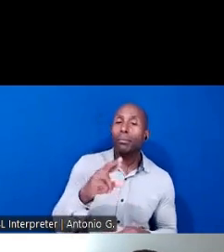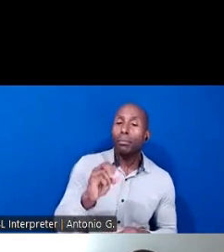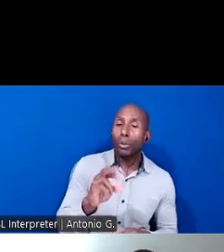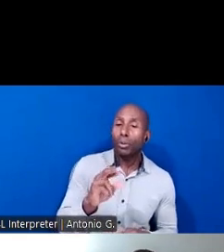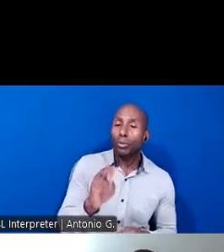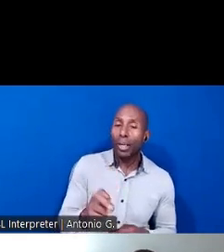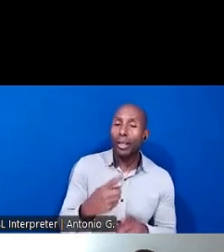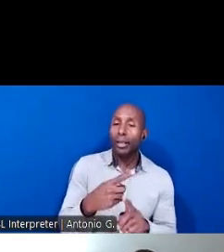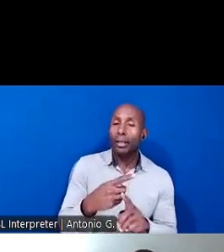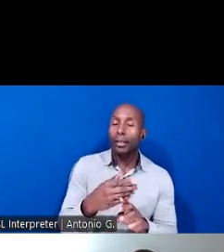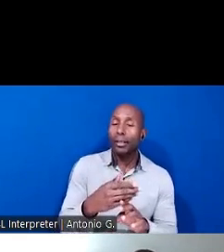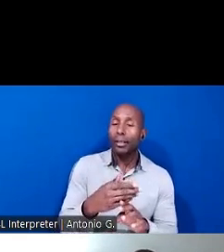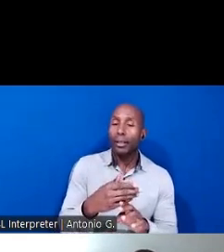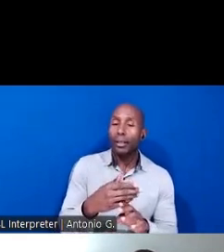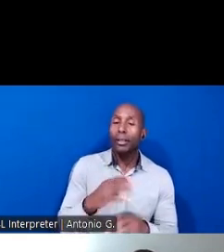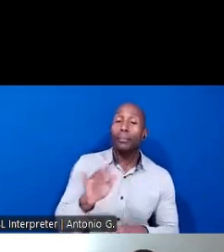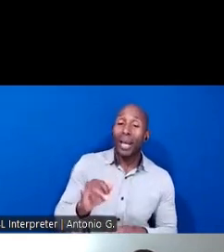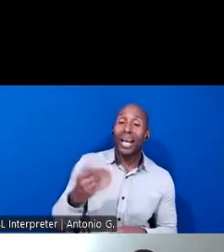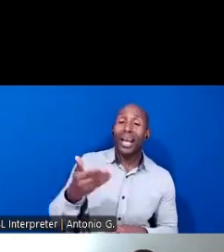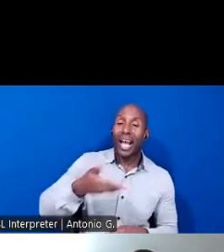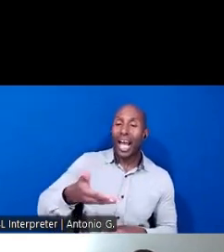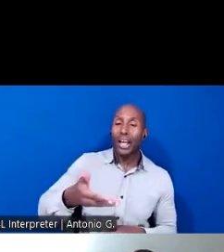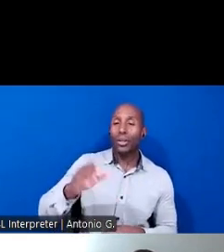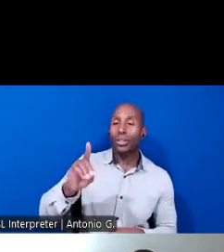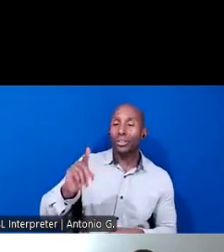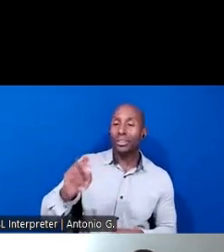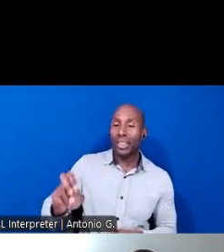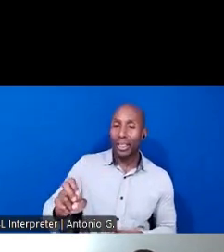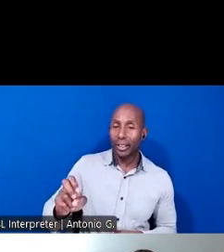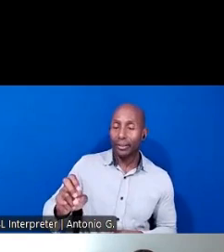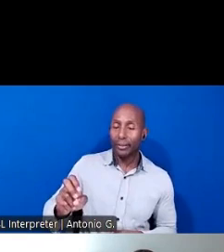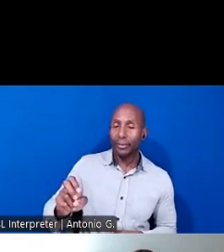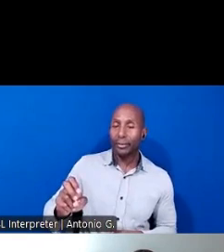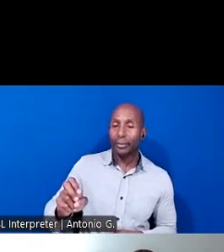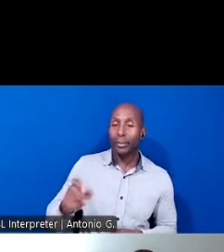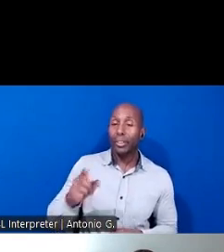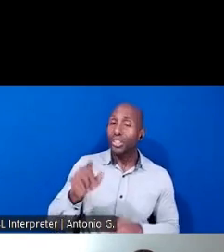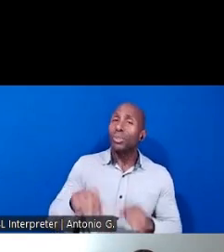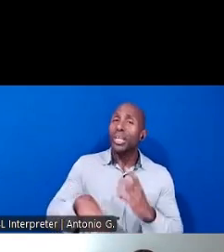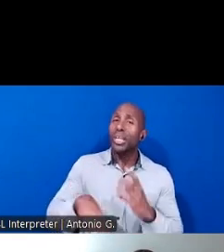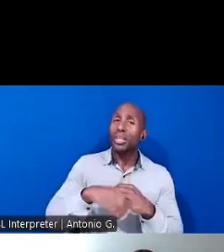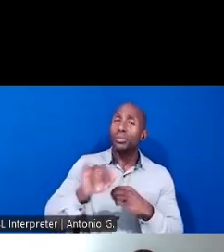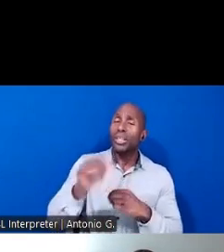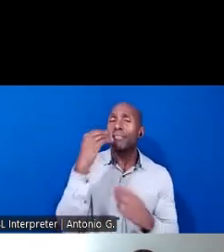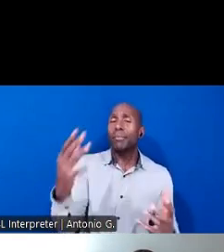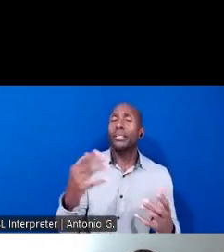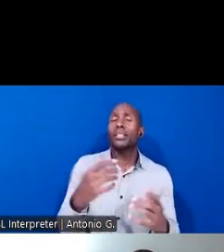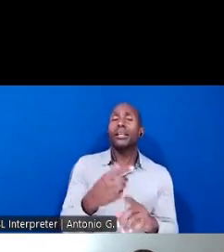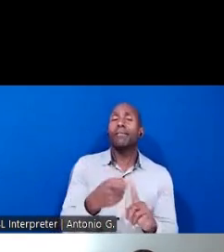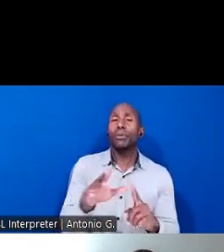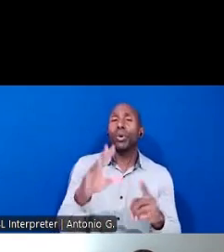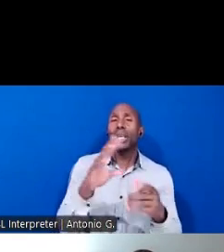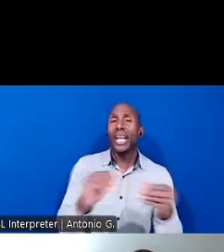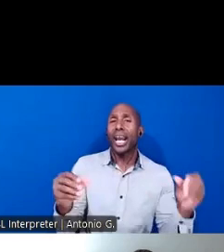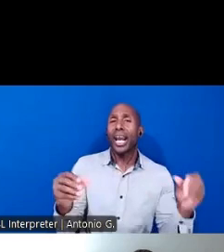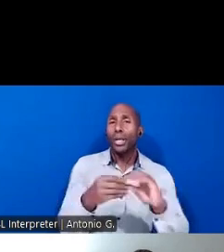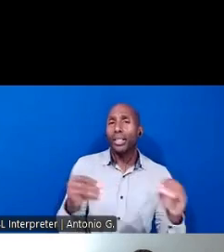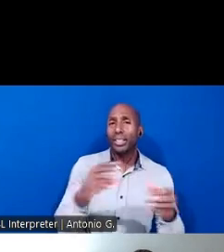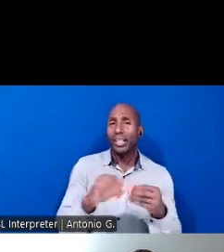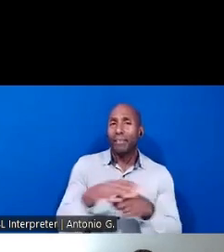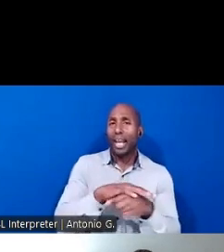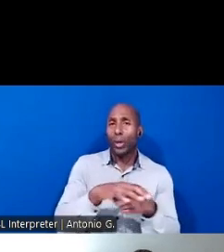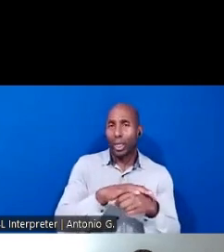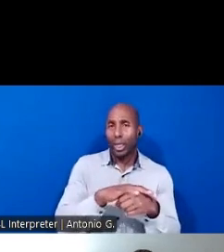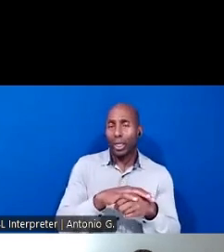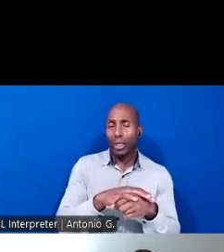funds until partway through the period, and you may write that in your narrative. And when we look at your form, we will read that, but